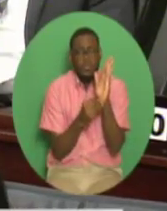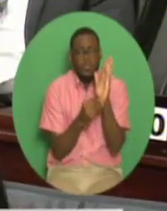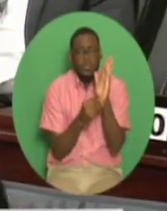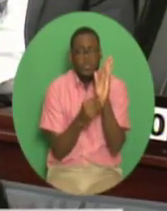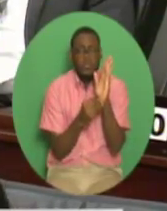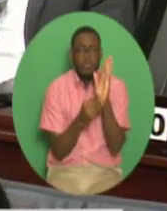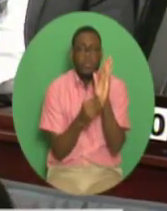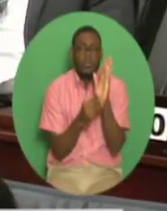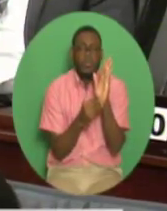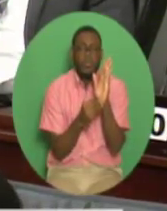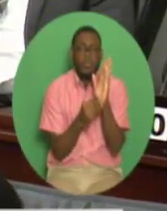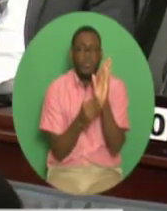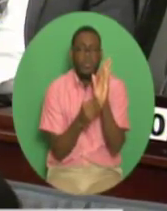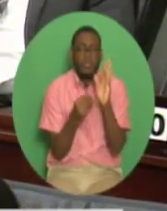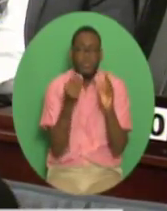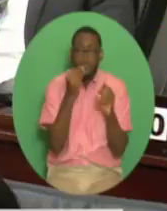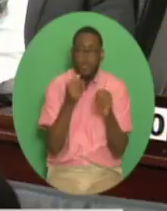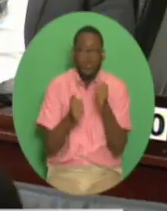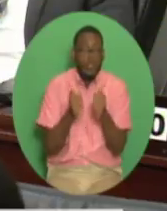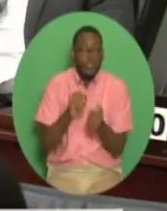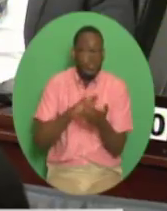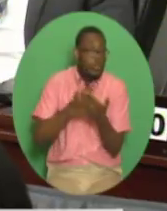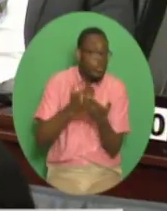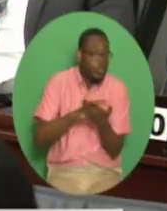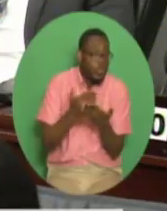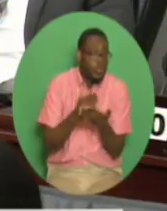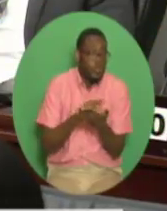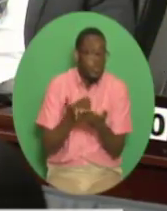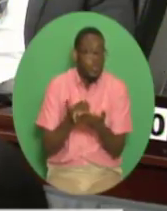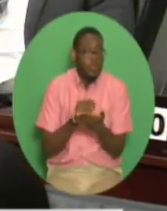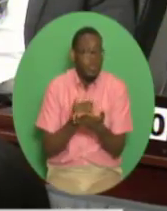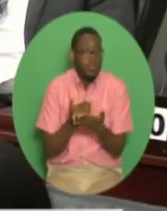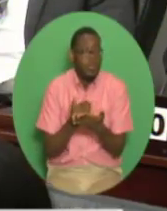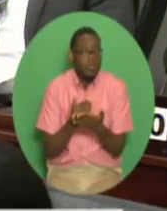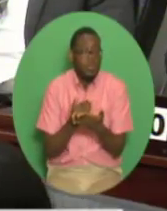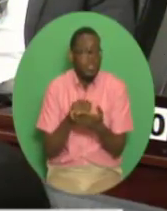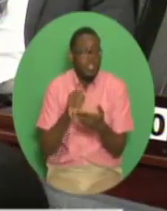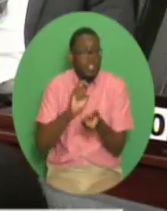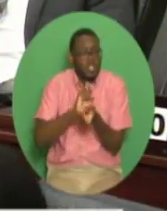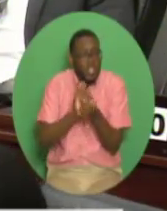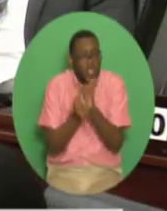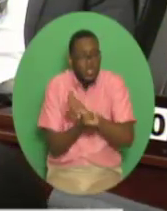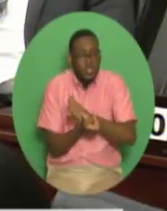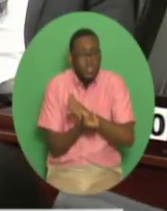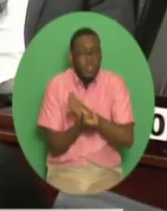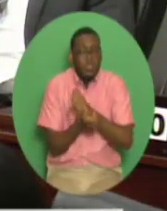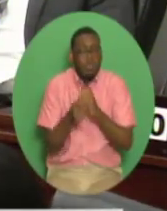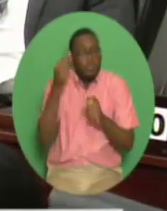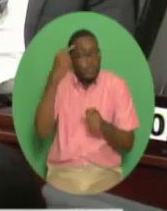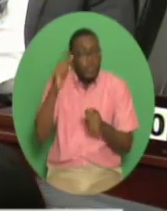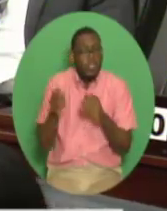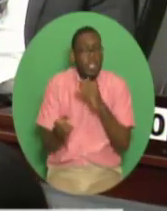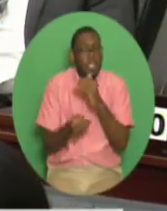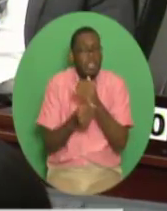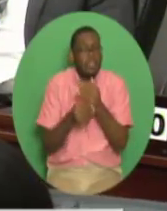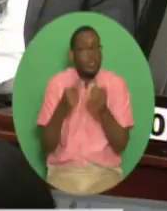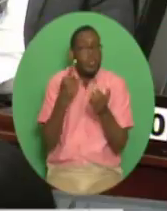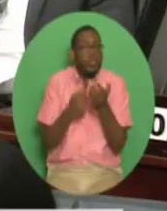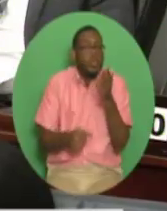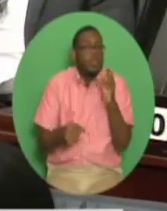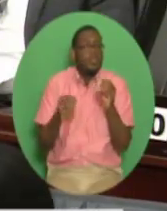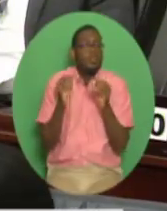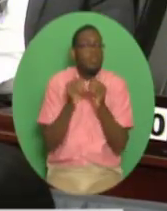and have been implemented, that menu has been adjusted to include more local